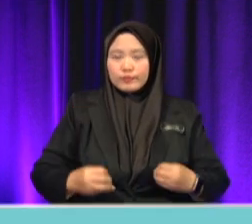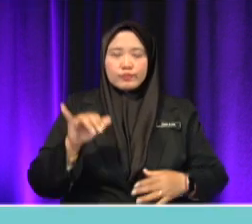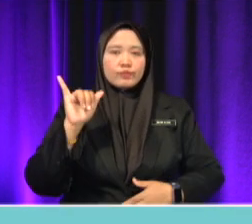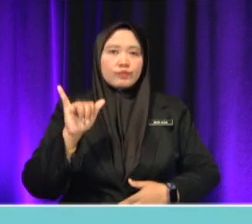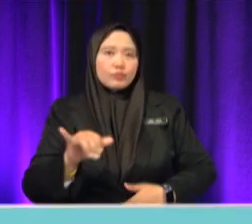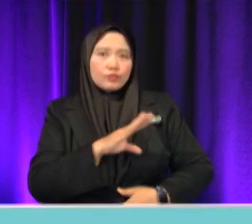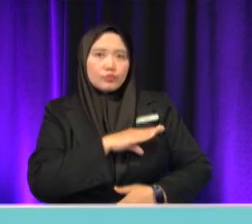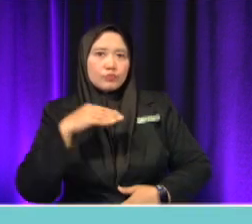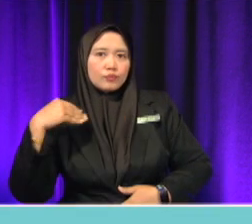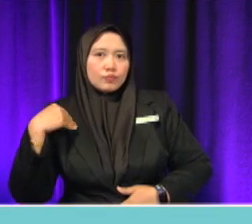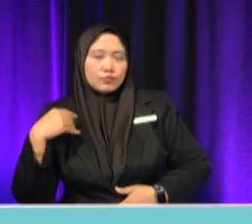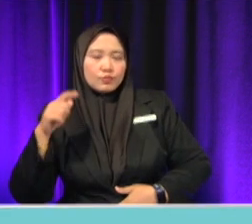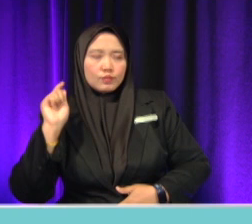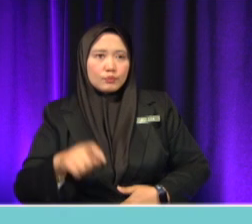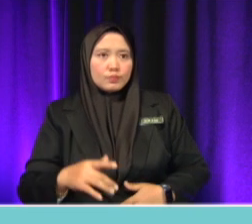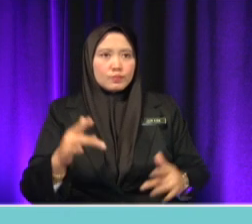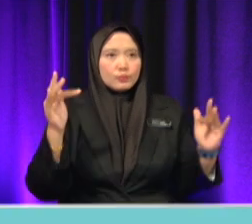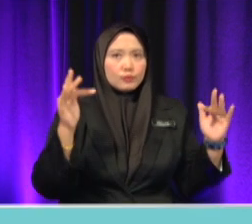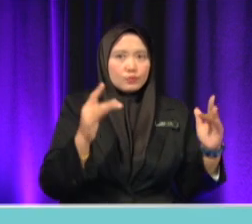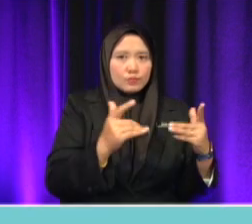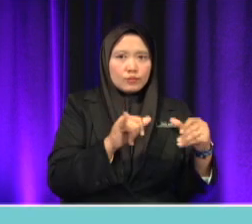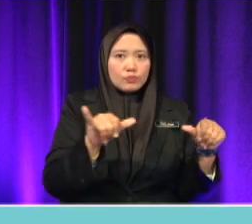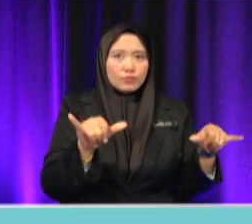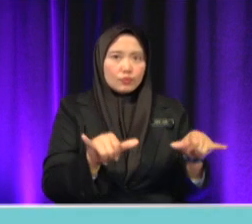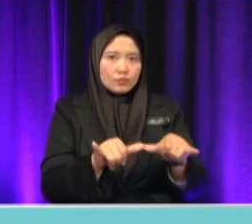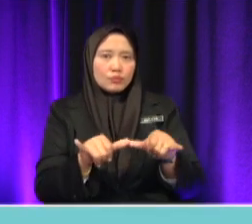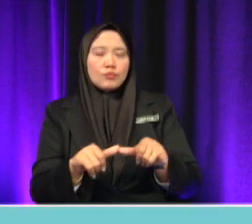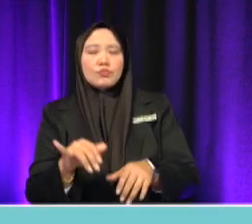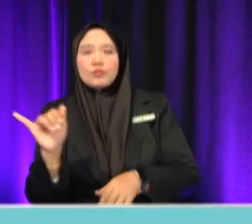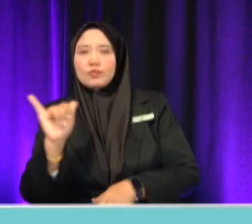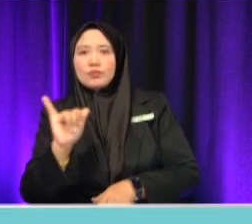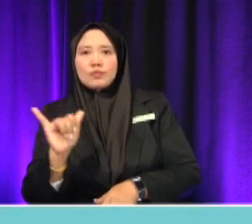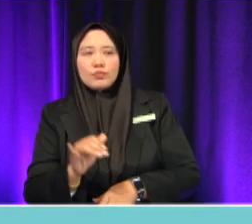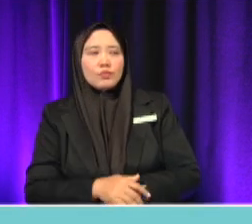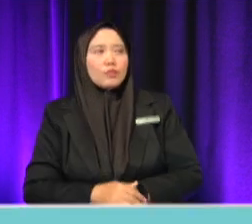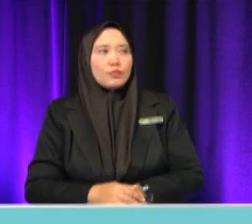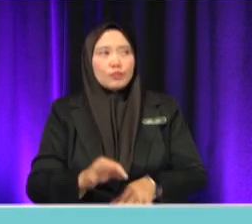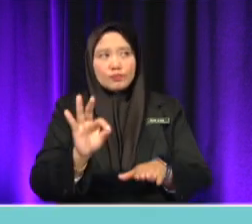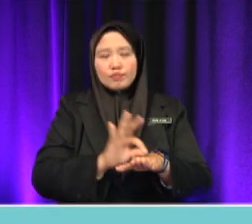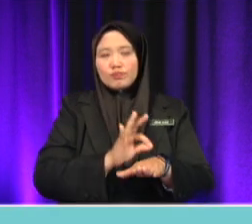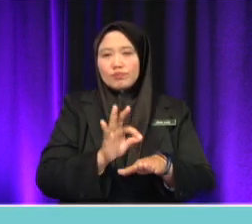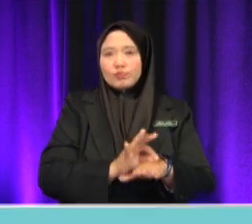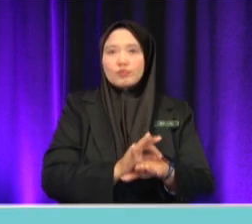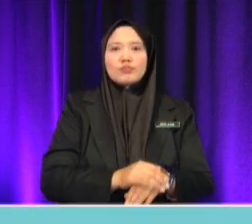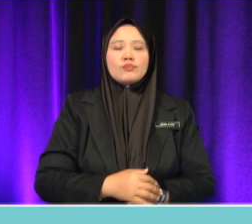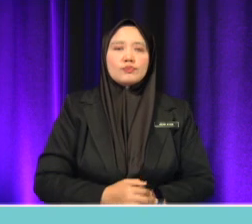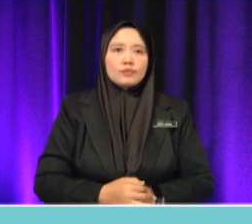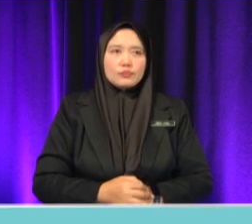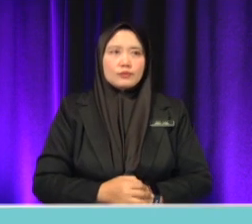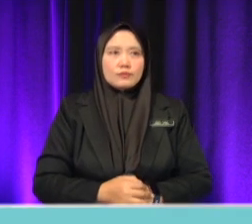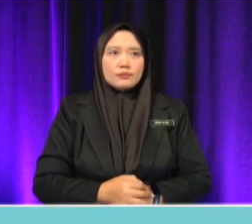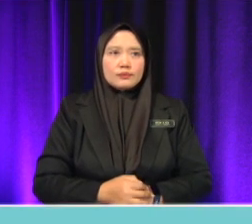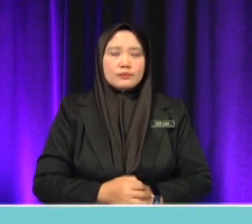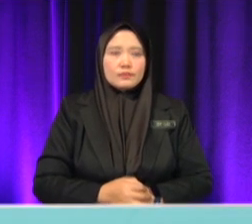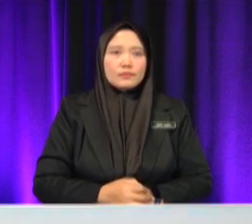they gonna offer help with? Okay, so for the first one, would anyone like to try that?